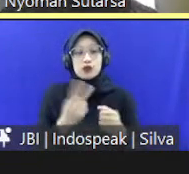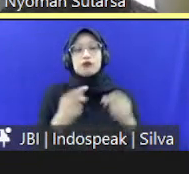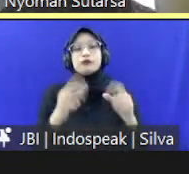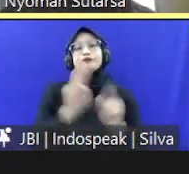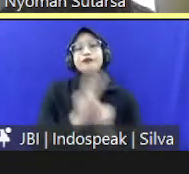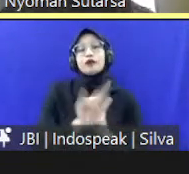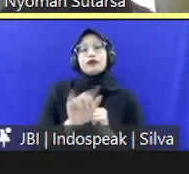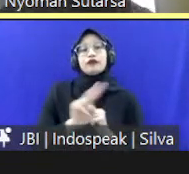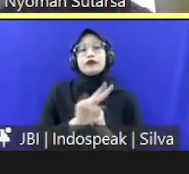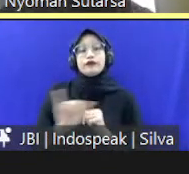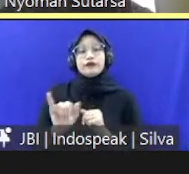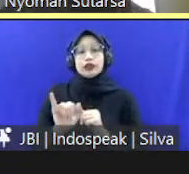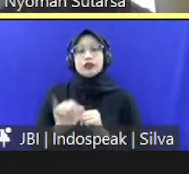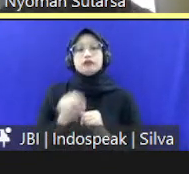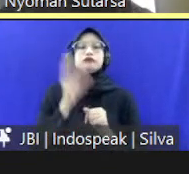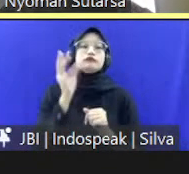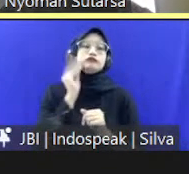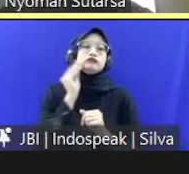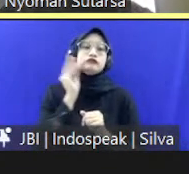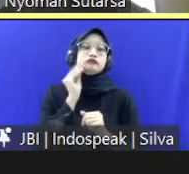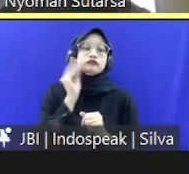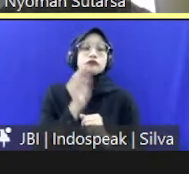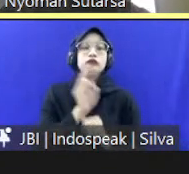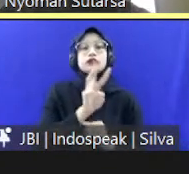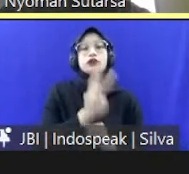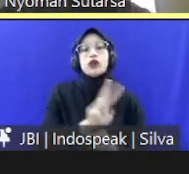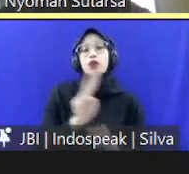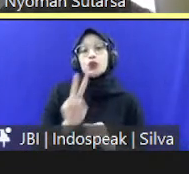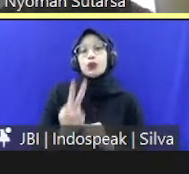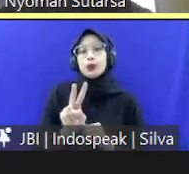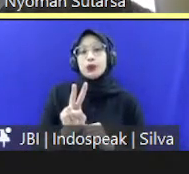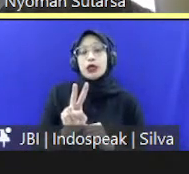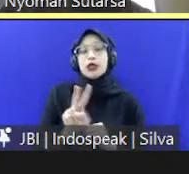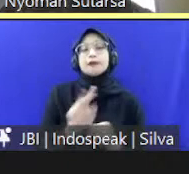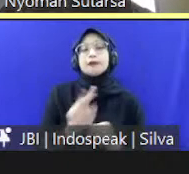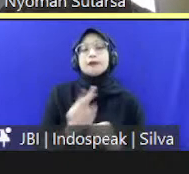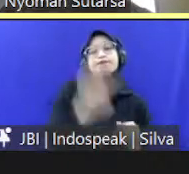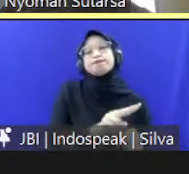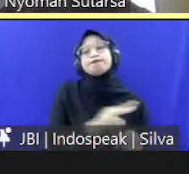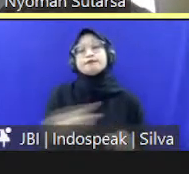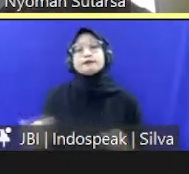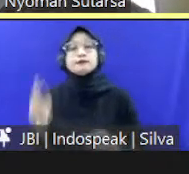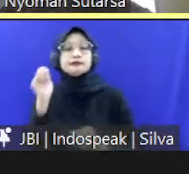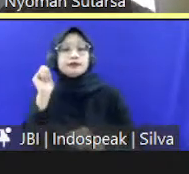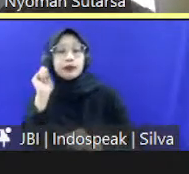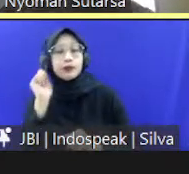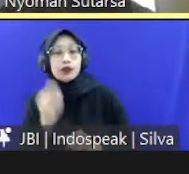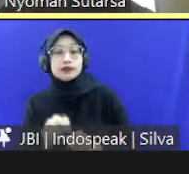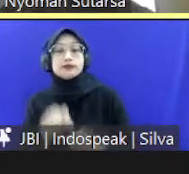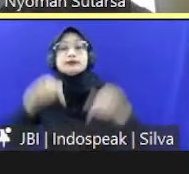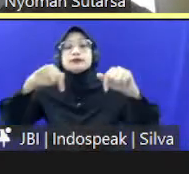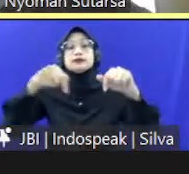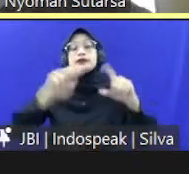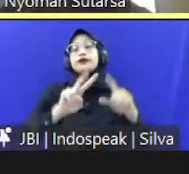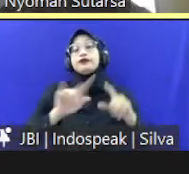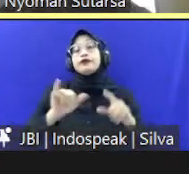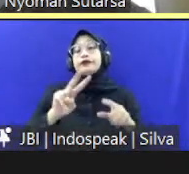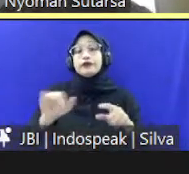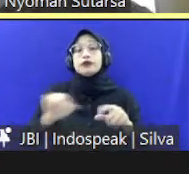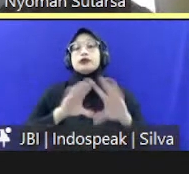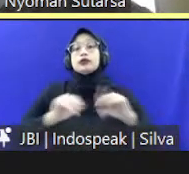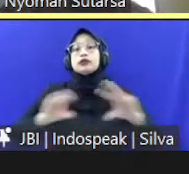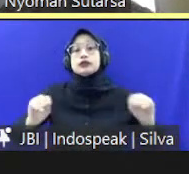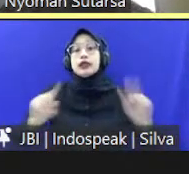32 years old male to female transgender working as a project officer at a local NGO that provides HIV-related